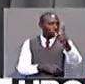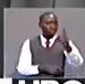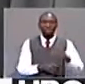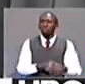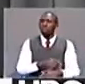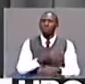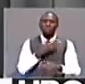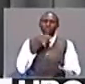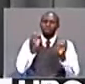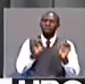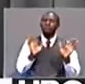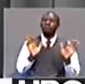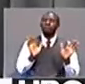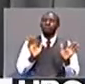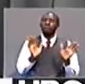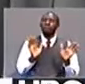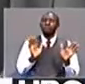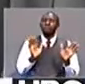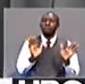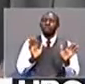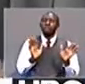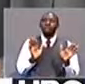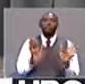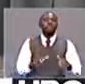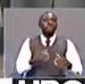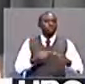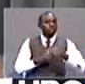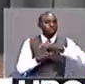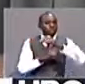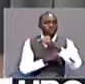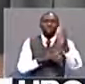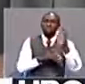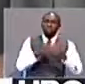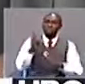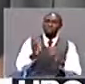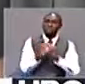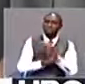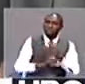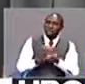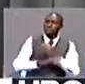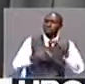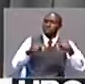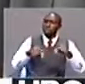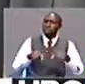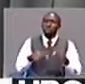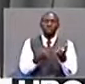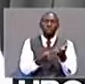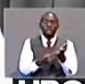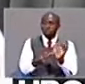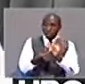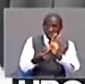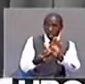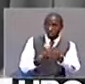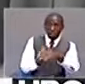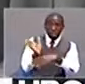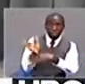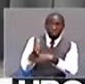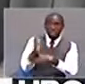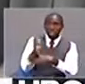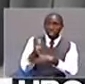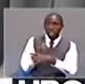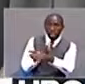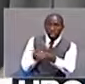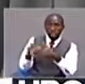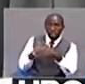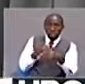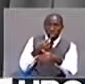ills. He supported the development of this country. That's why, for me, my opinion, the minister earlier on said,